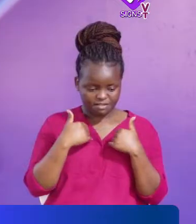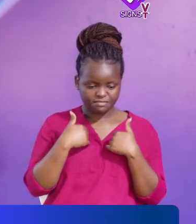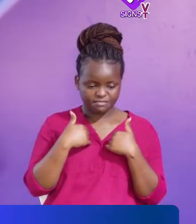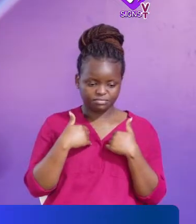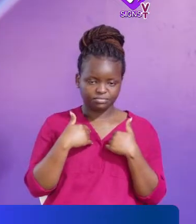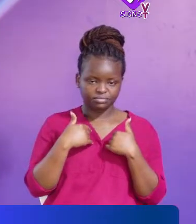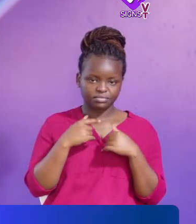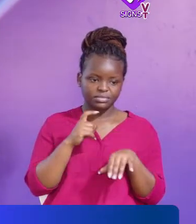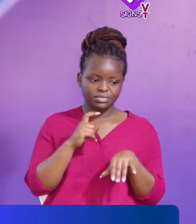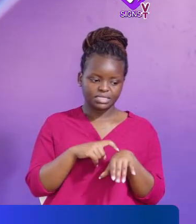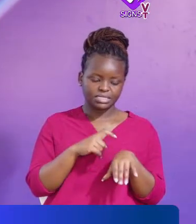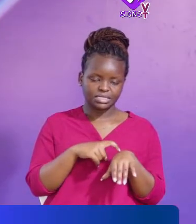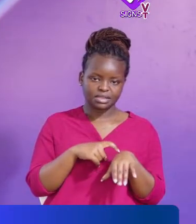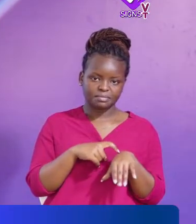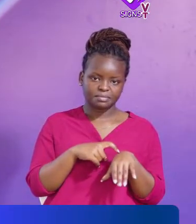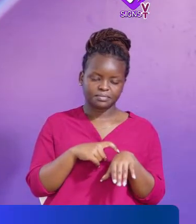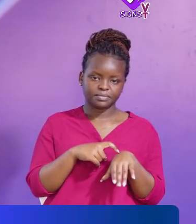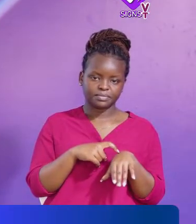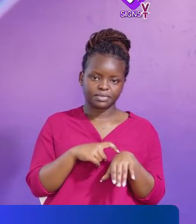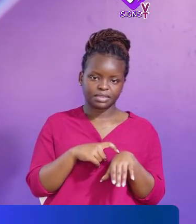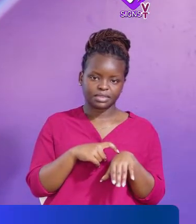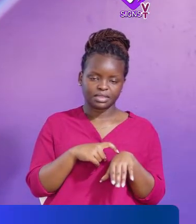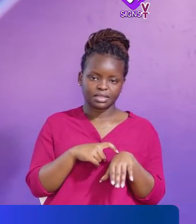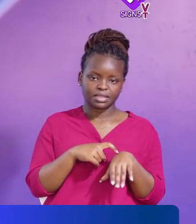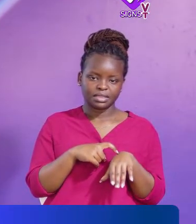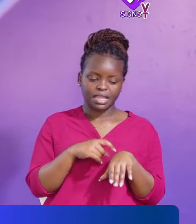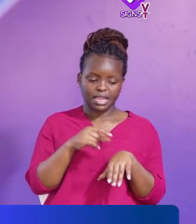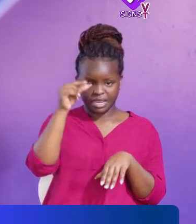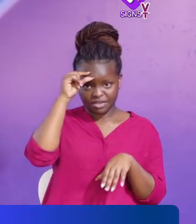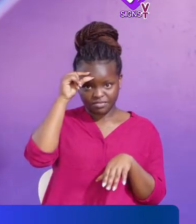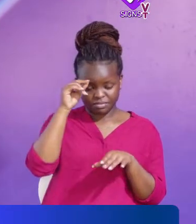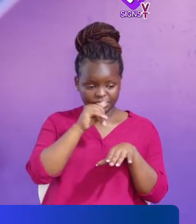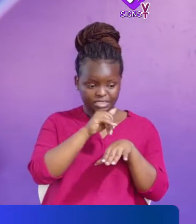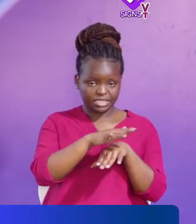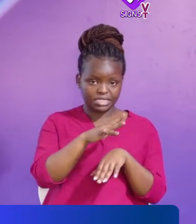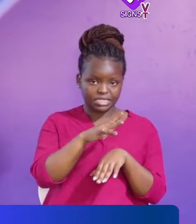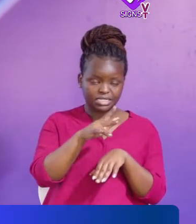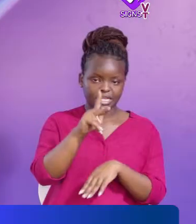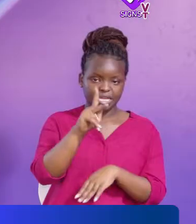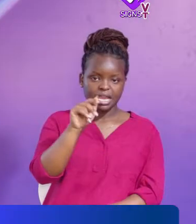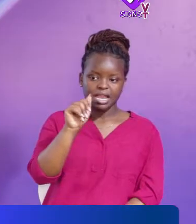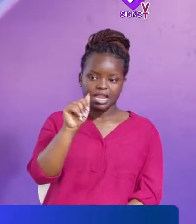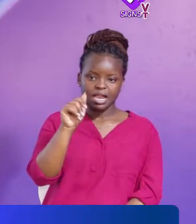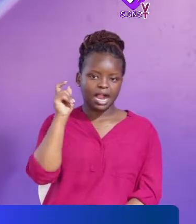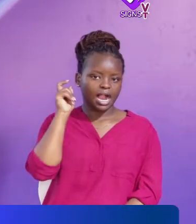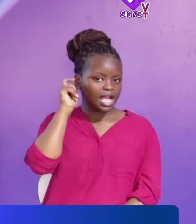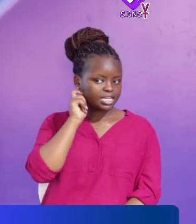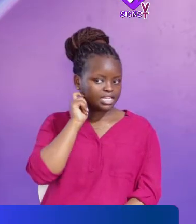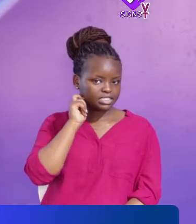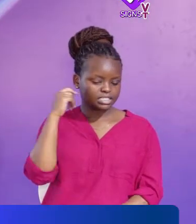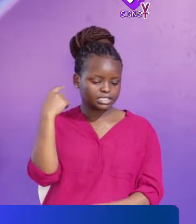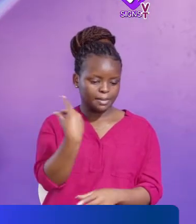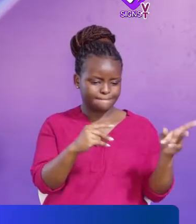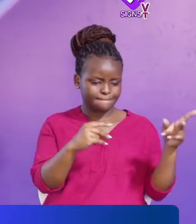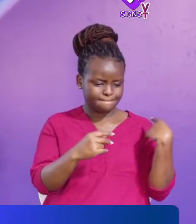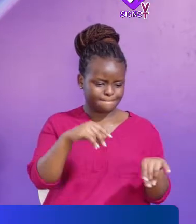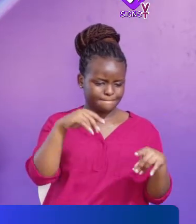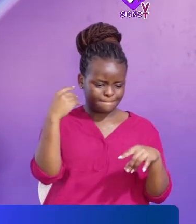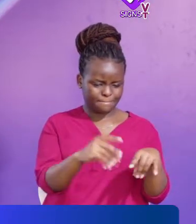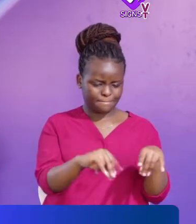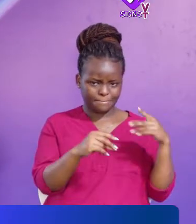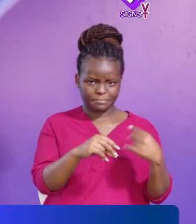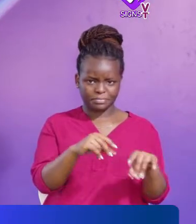colonial masters and even government sent some Kalenjins to beat up the Kikuyu and beat them properly,